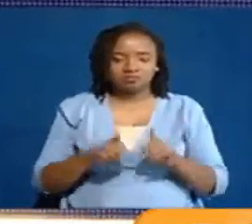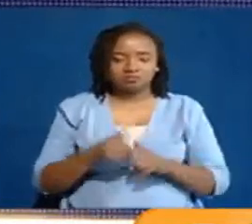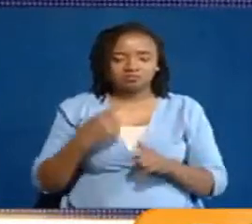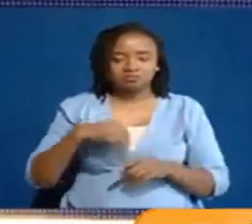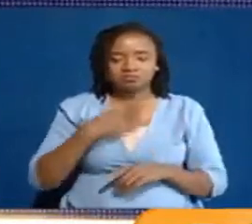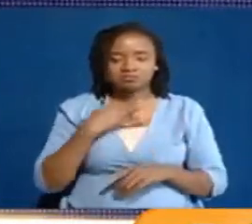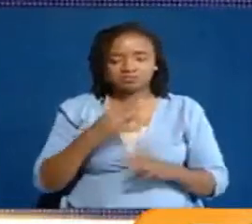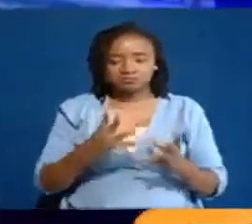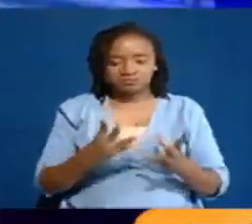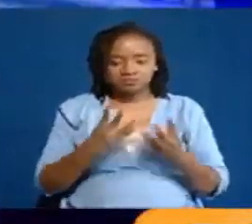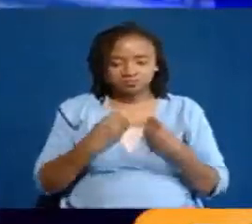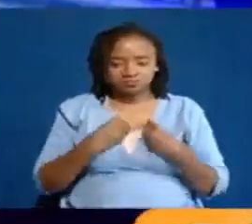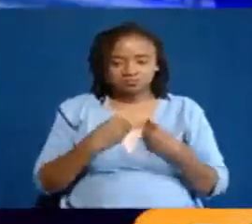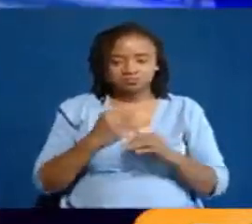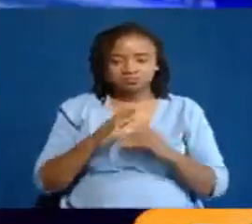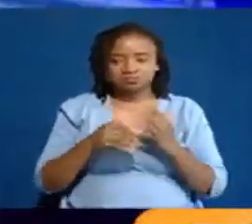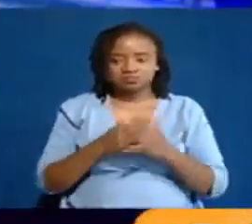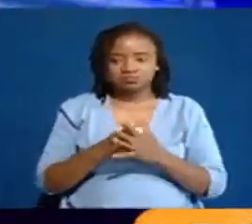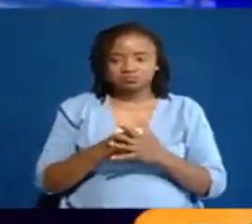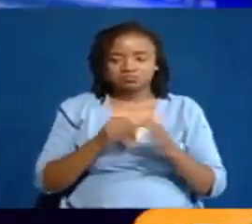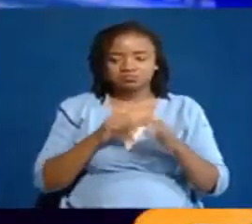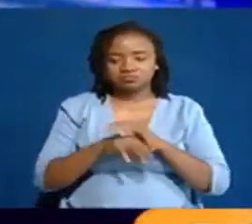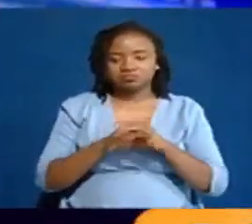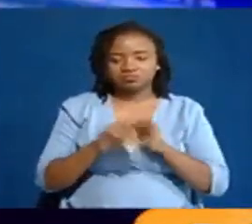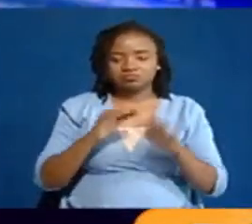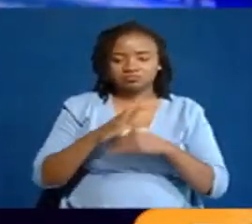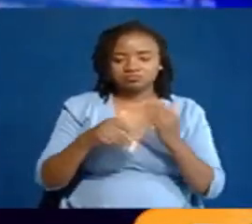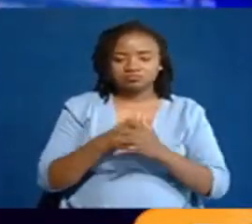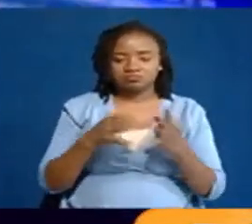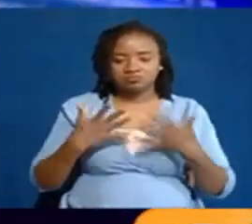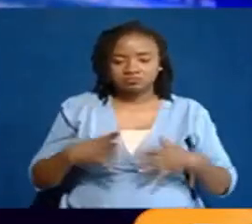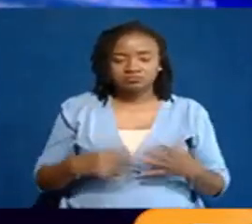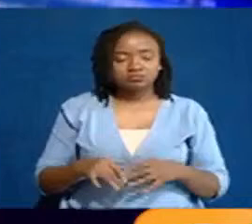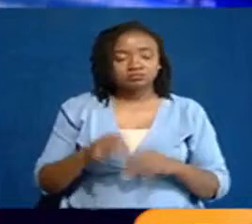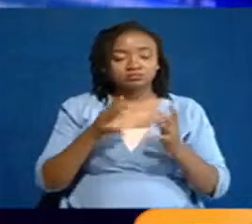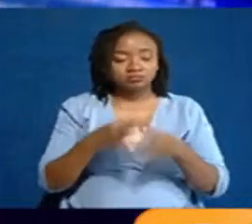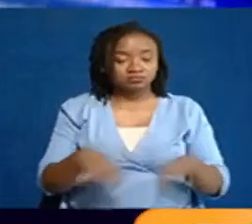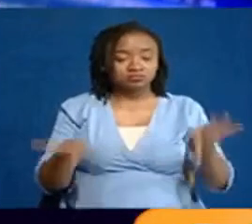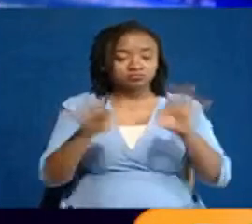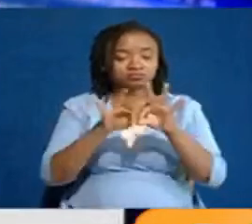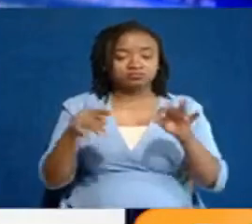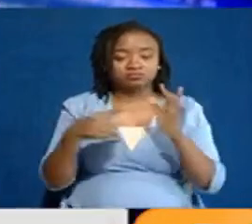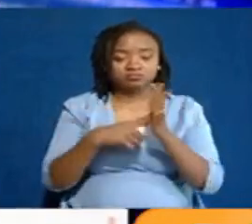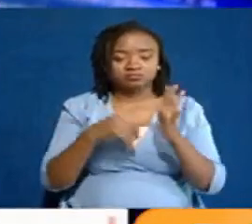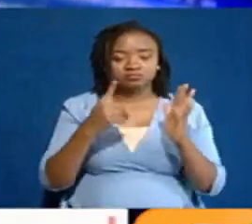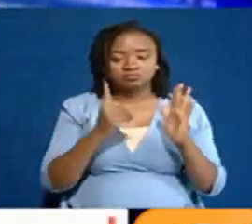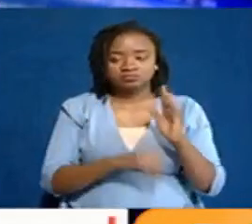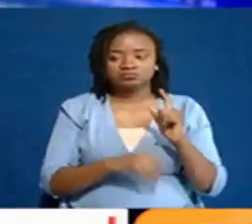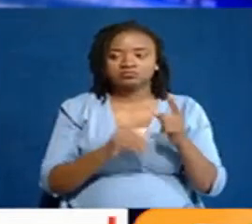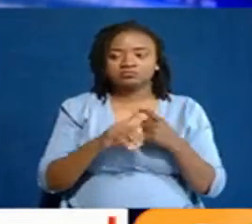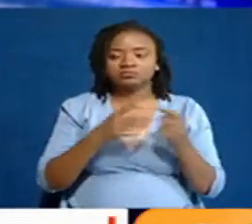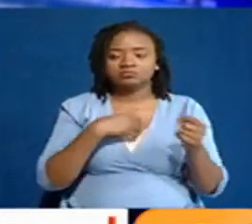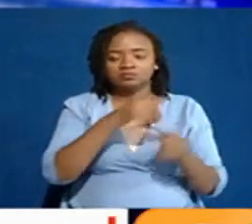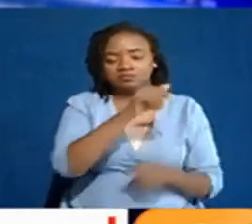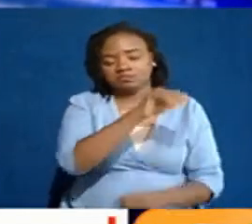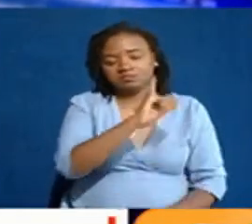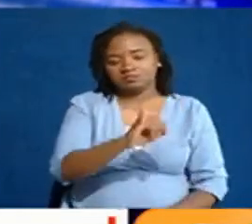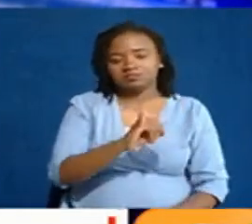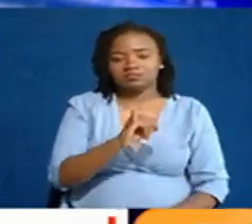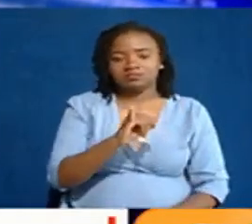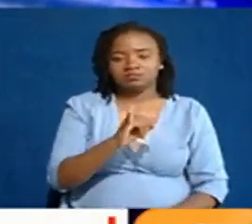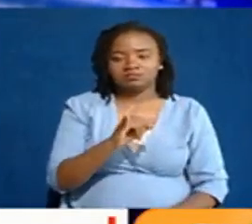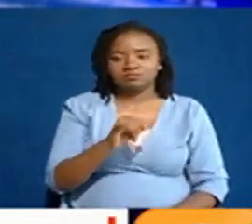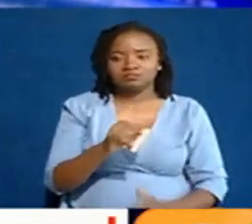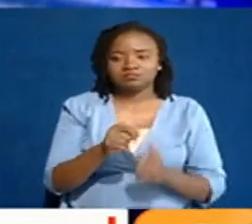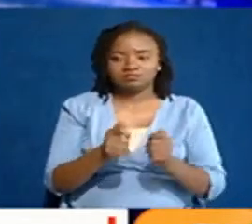to everyone. Of importance is the AI functions that we put, like for example the AI text generator,